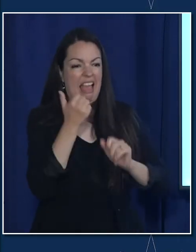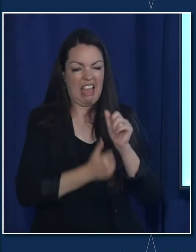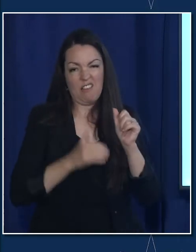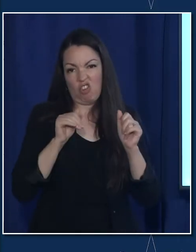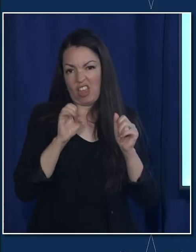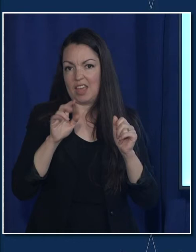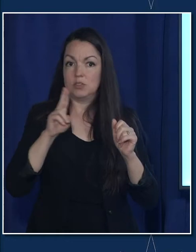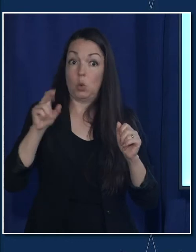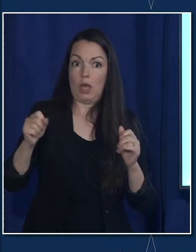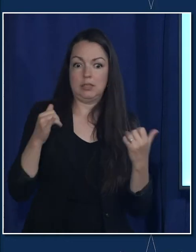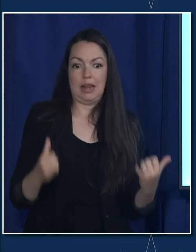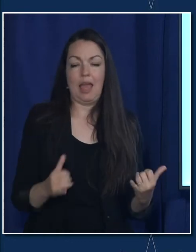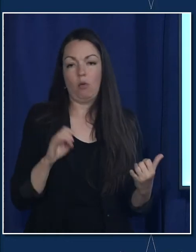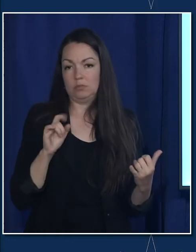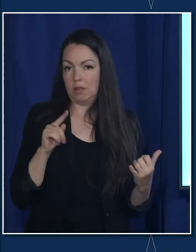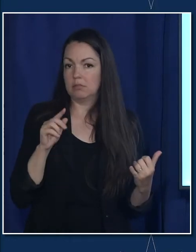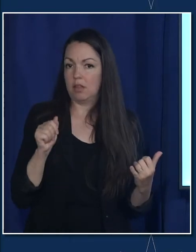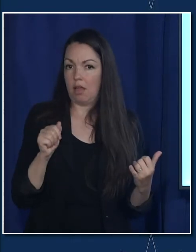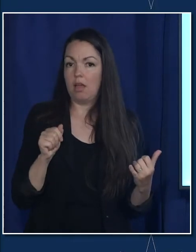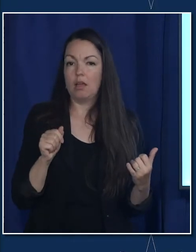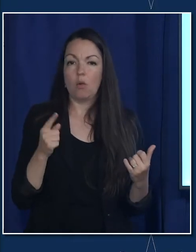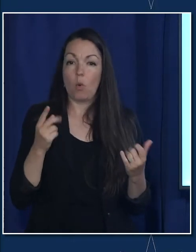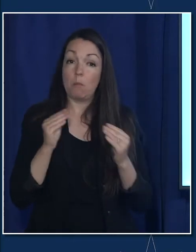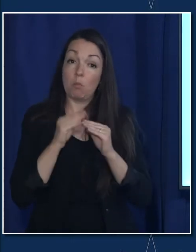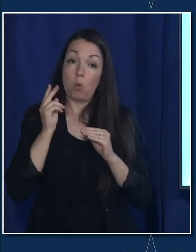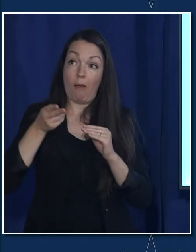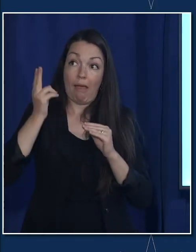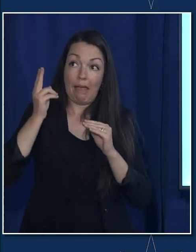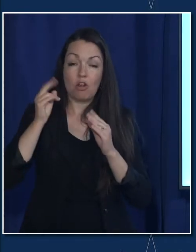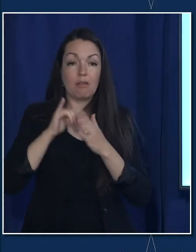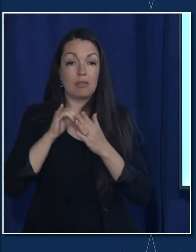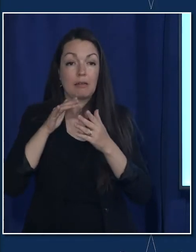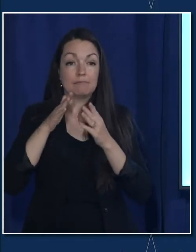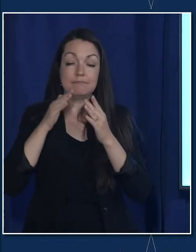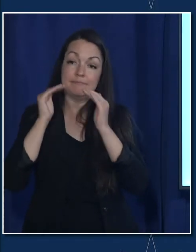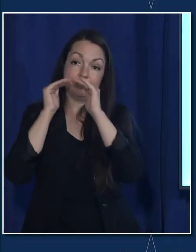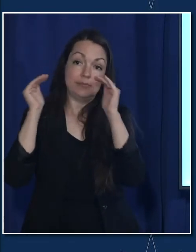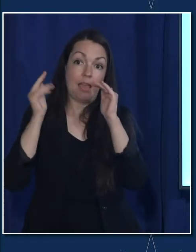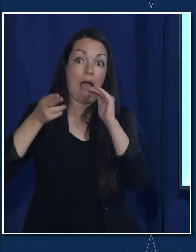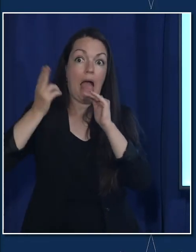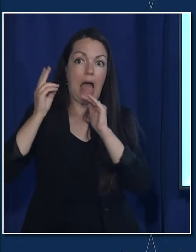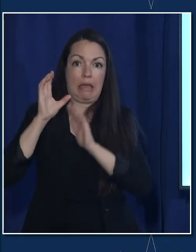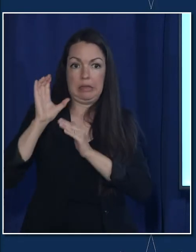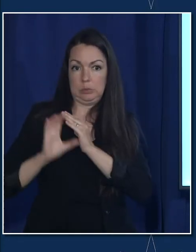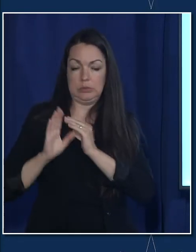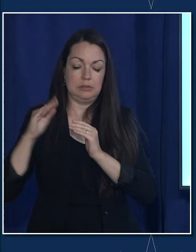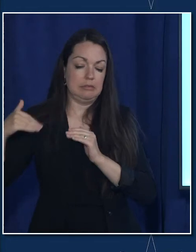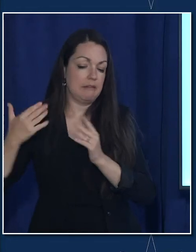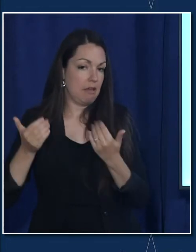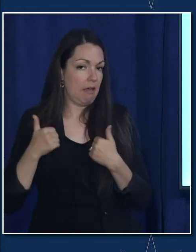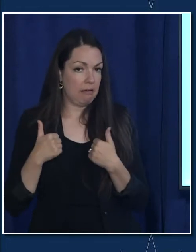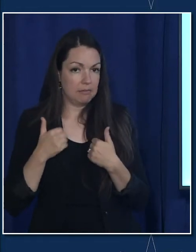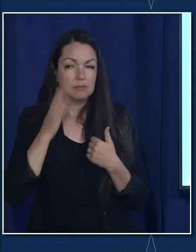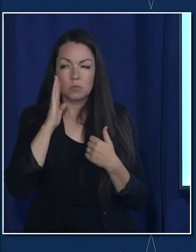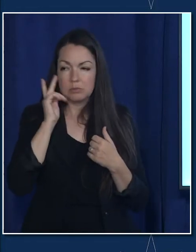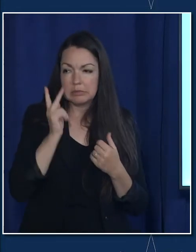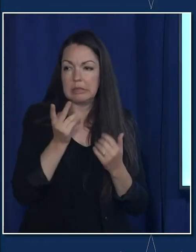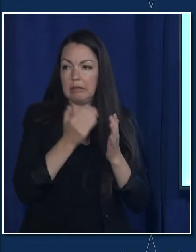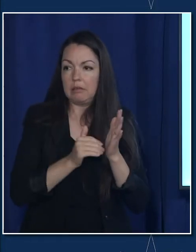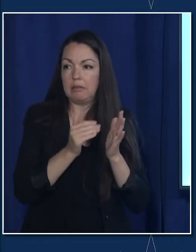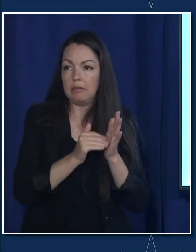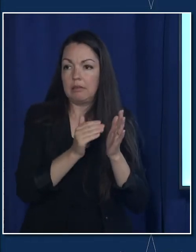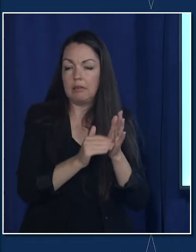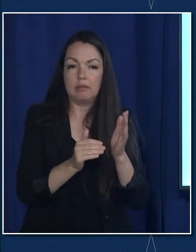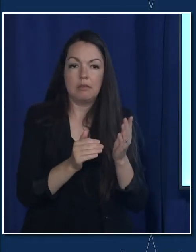variant. And there actually is one higher level, a variant of high consequence that we've not had yet. So you're gonna keep seeing new variants emerge,